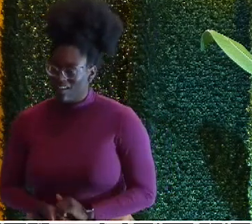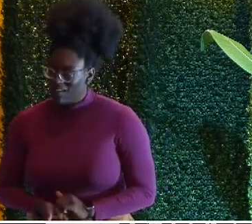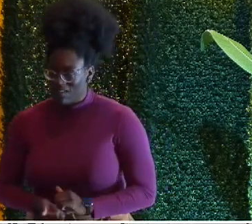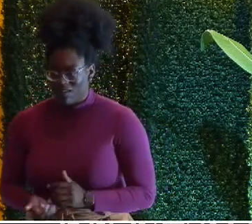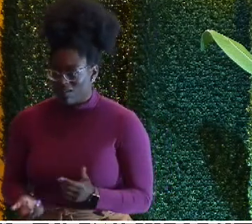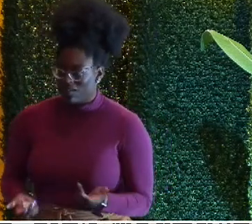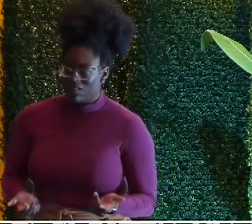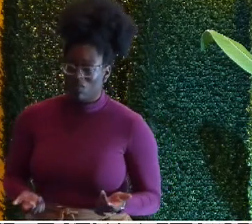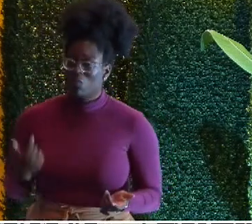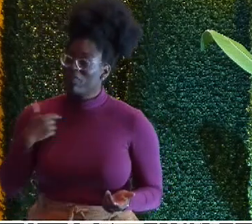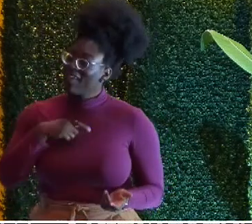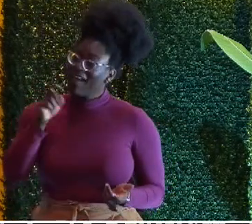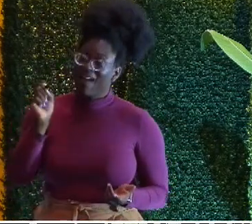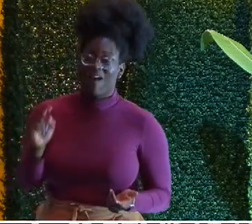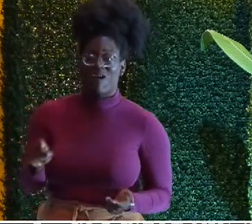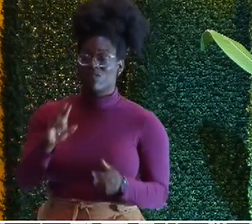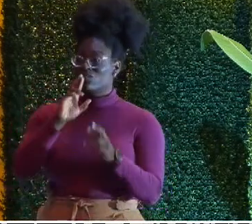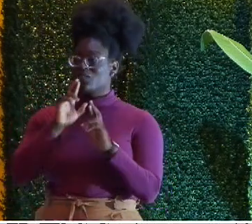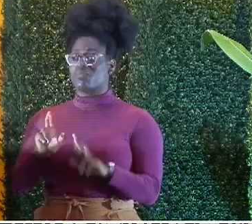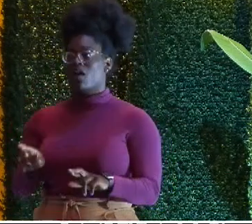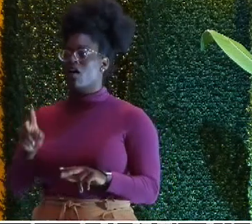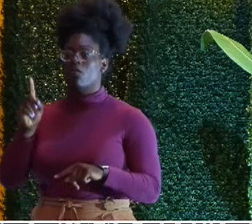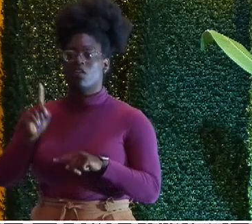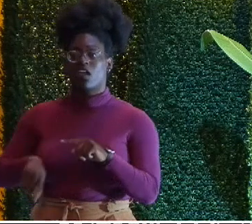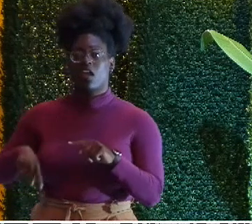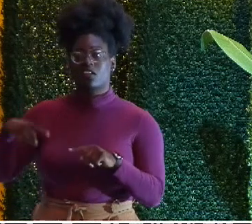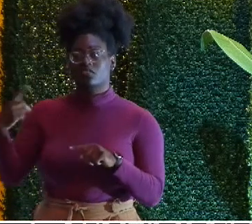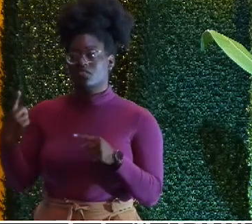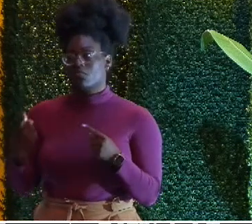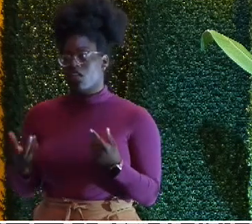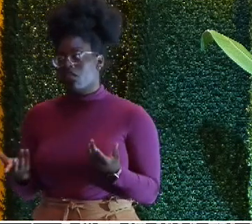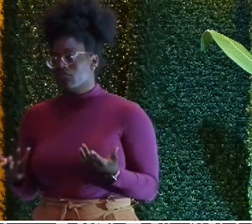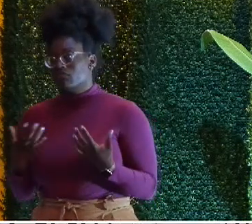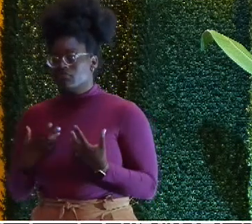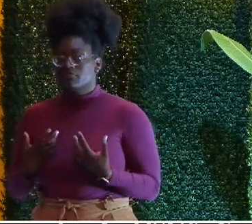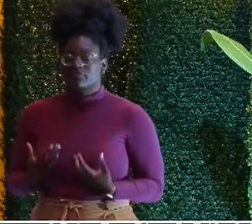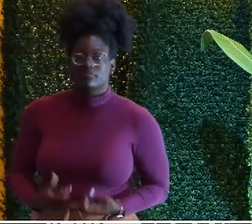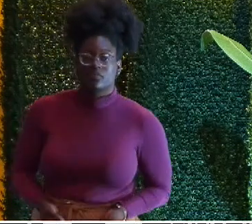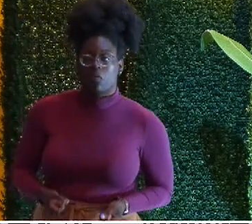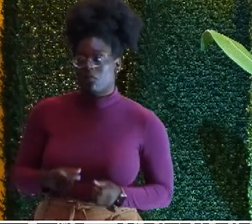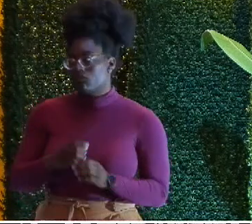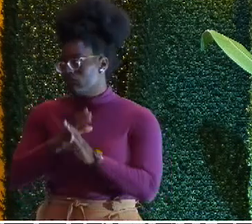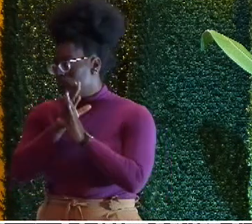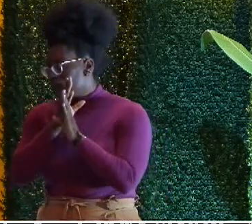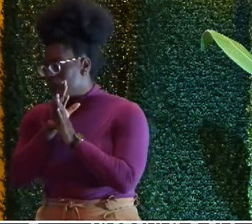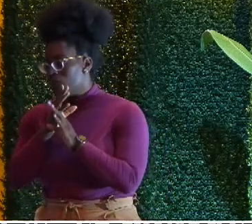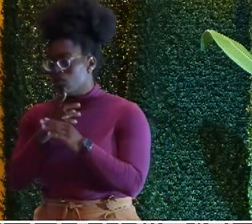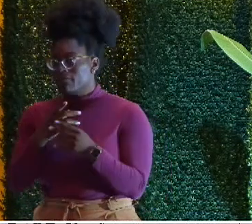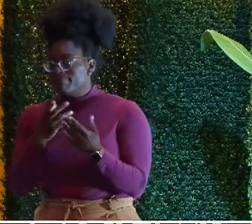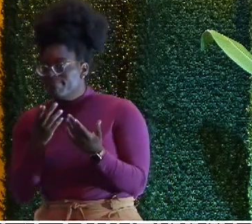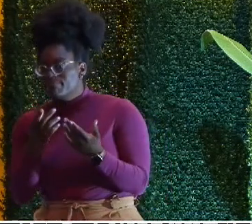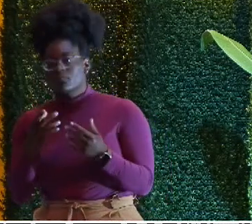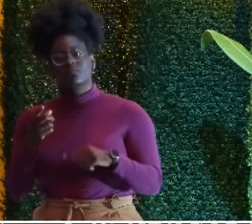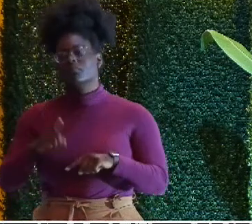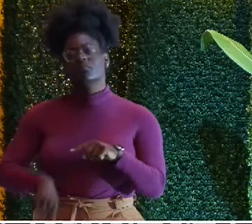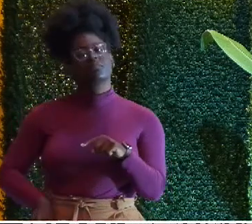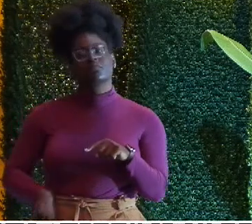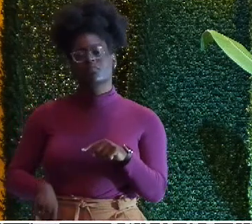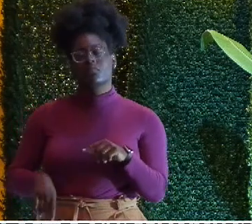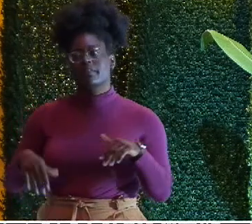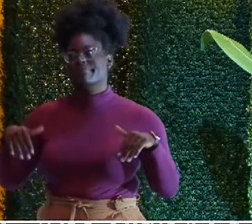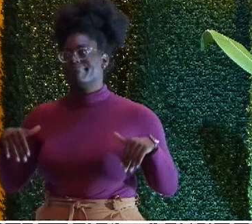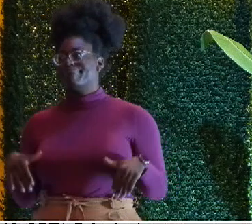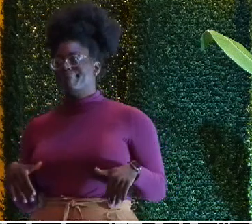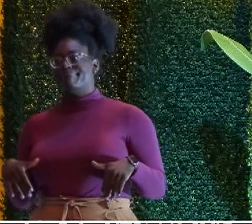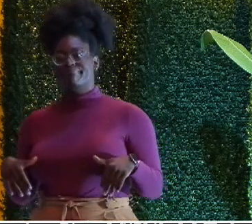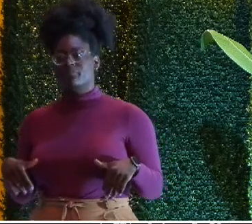Let's respond, right? So we have some key things identified about what it means to be a leader, right? We have to be responsible,